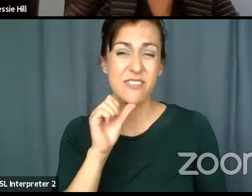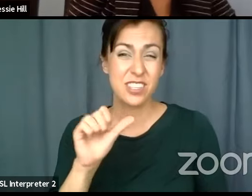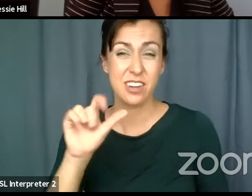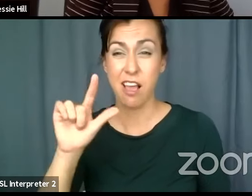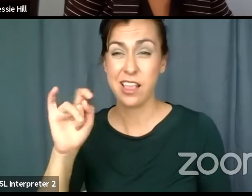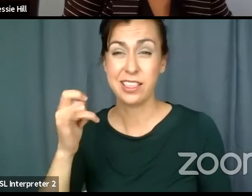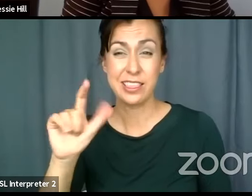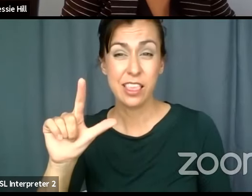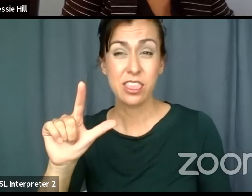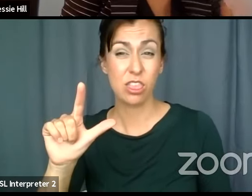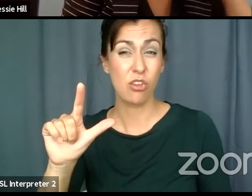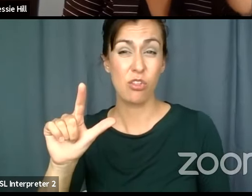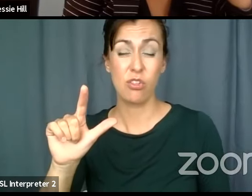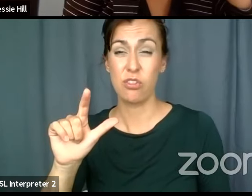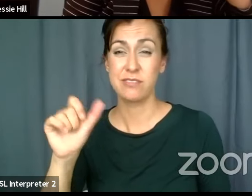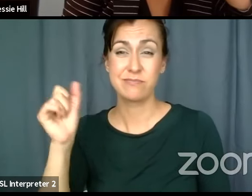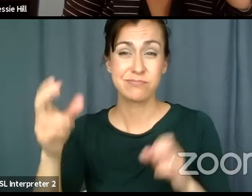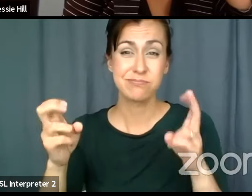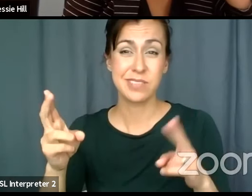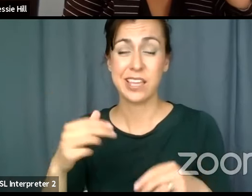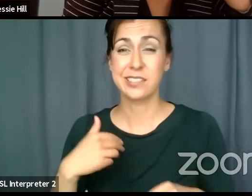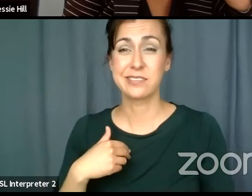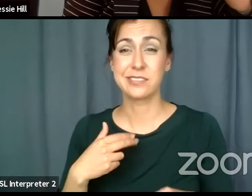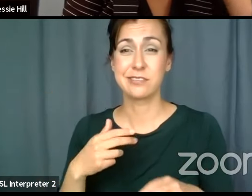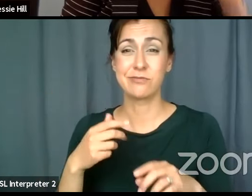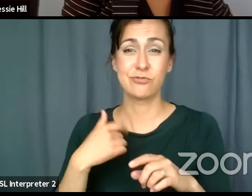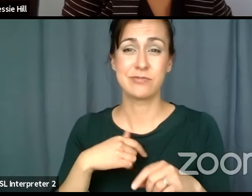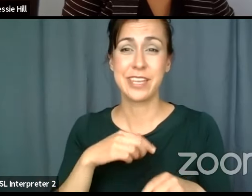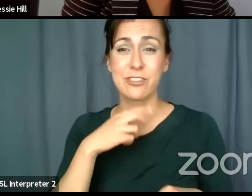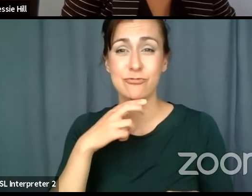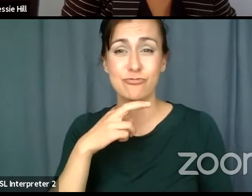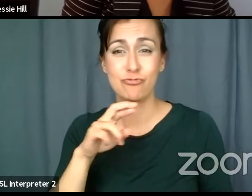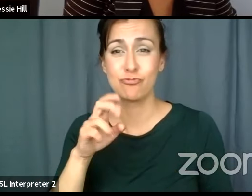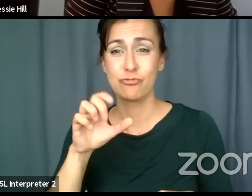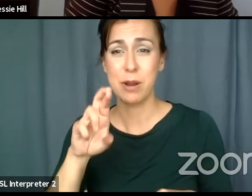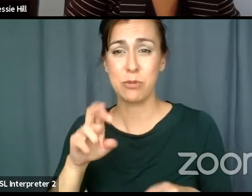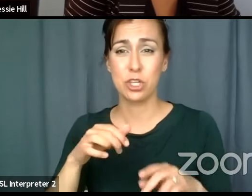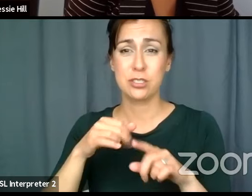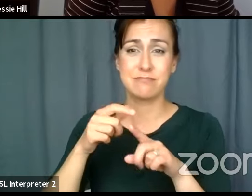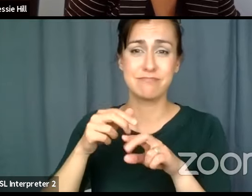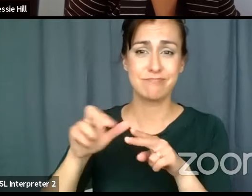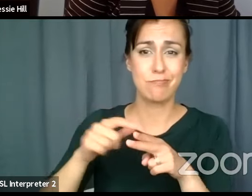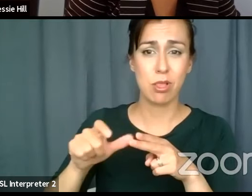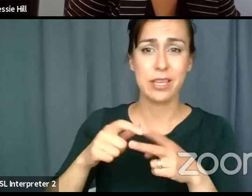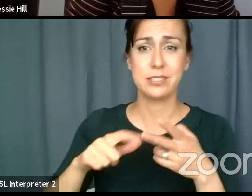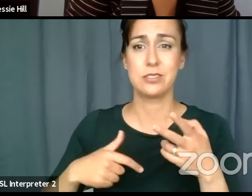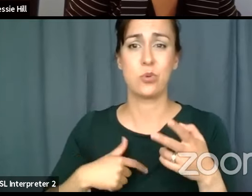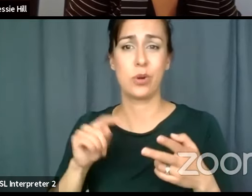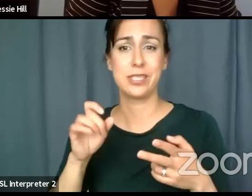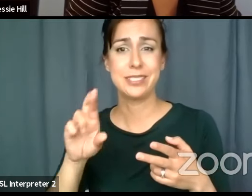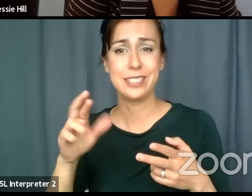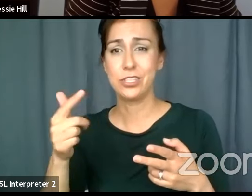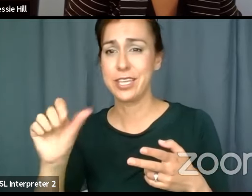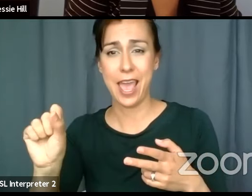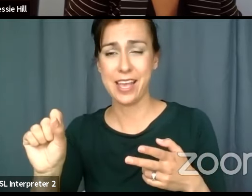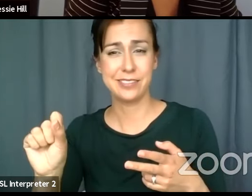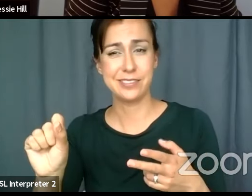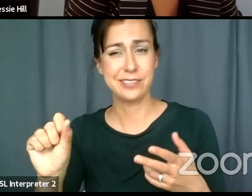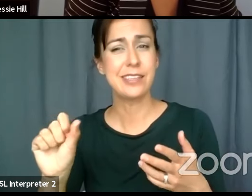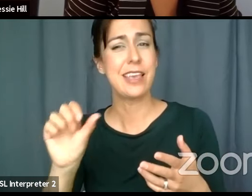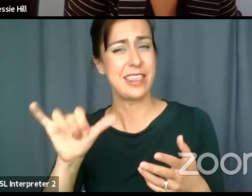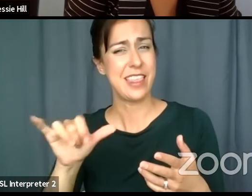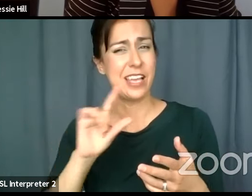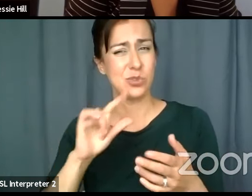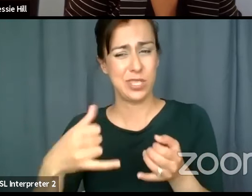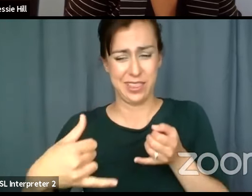material, tear gas, the rubber bullets, it's just beyond the pale and out of the question. And that's basically the